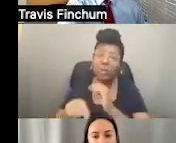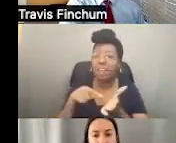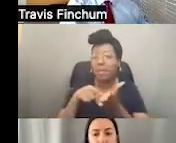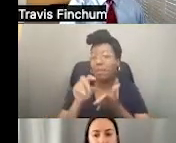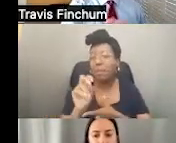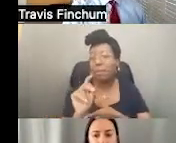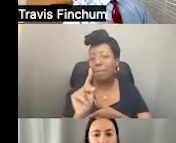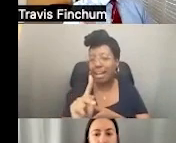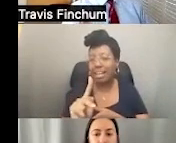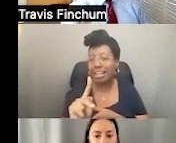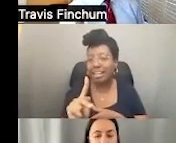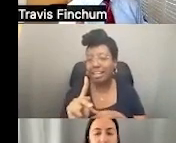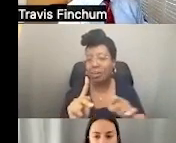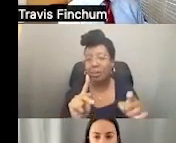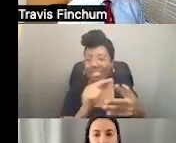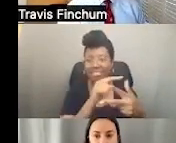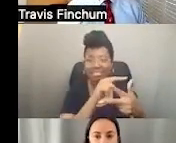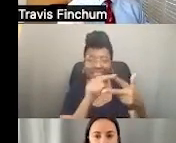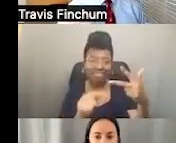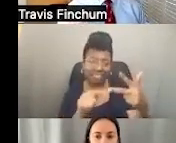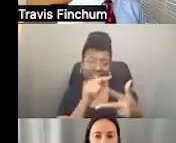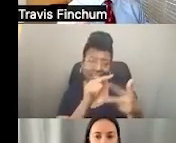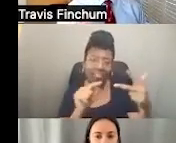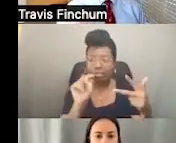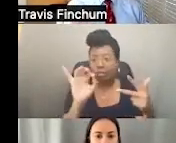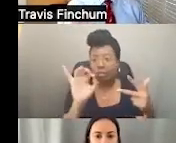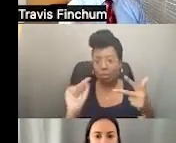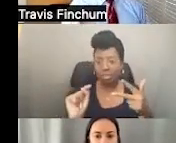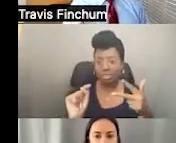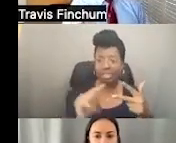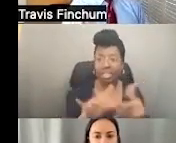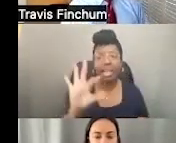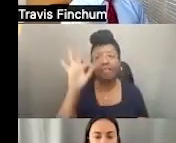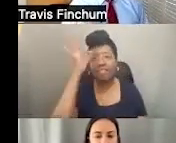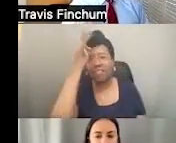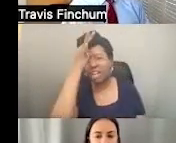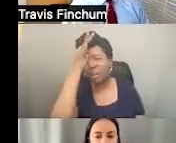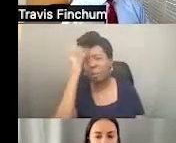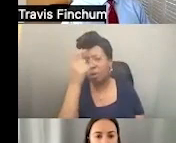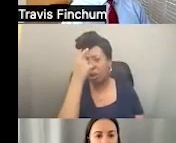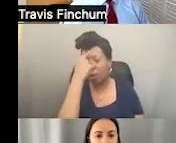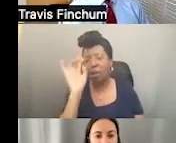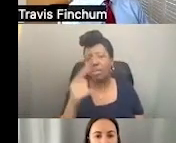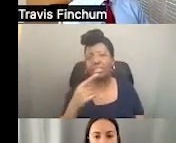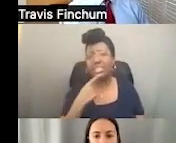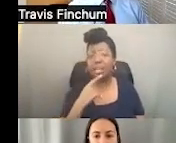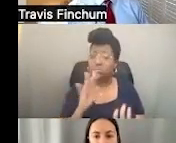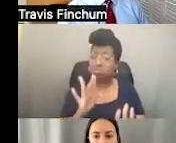concept in all of these kinds of trusts. The federal government says, we'll let you keep the